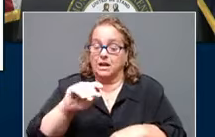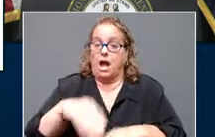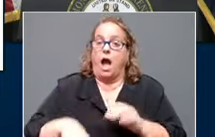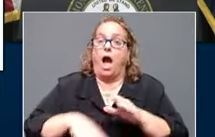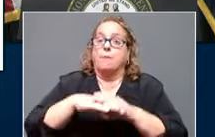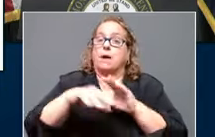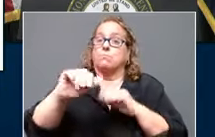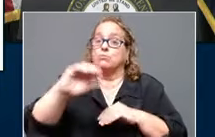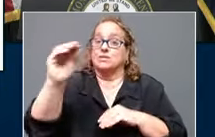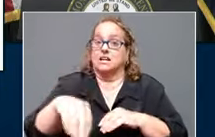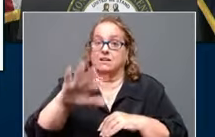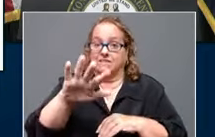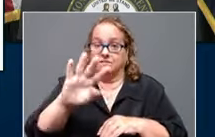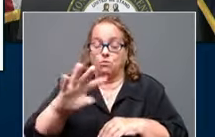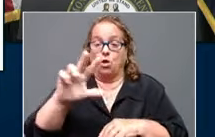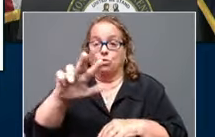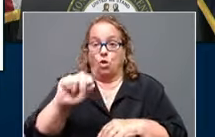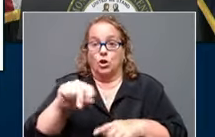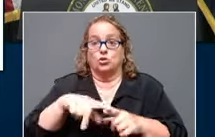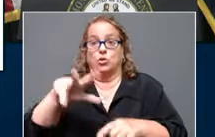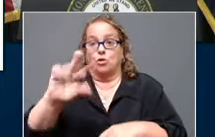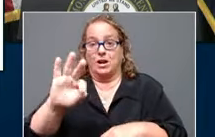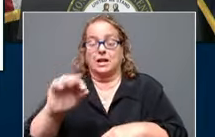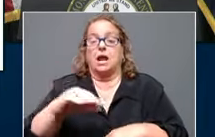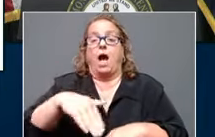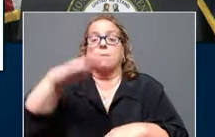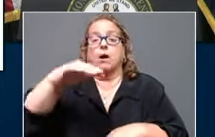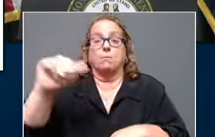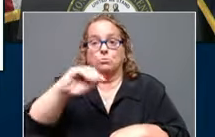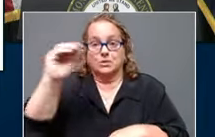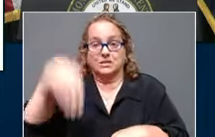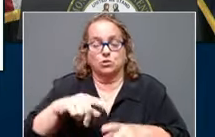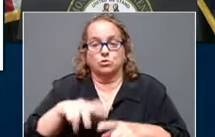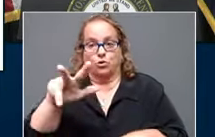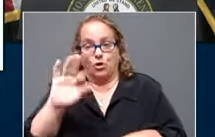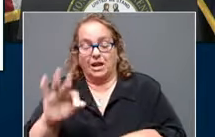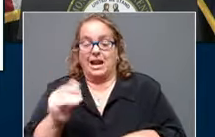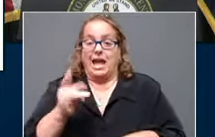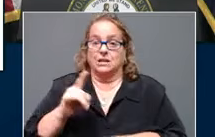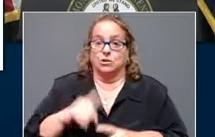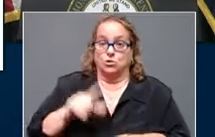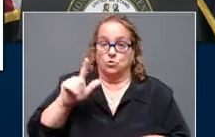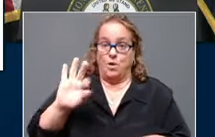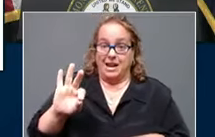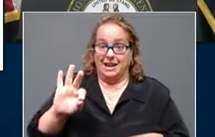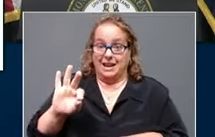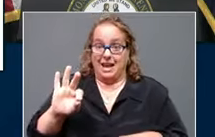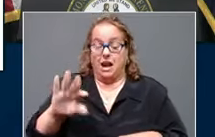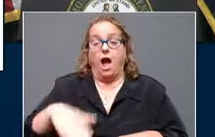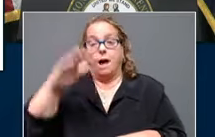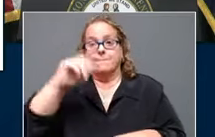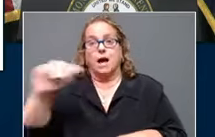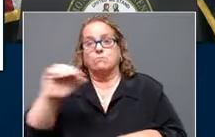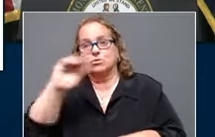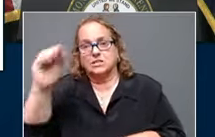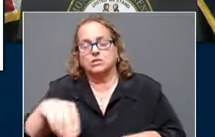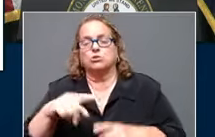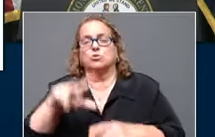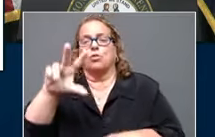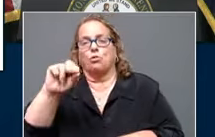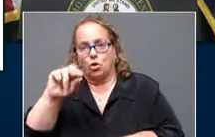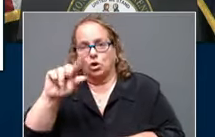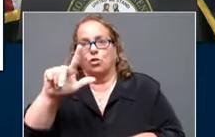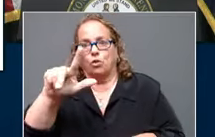not enough. Okay, think about a 1% increase. And now will you show the inpatient line graph